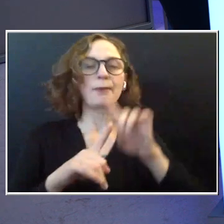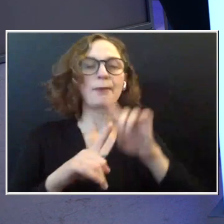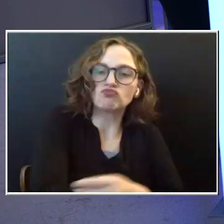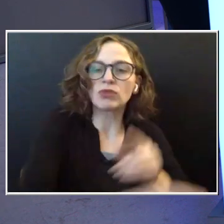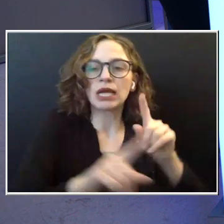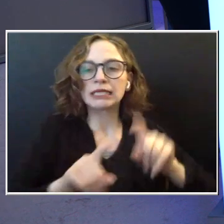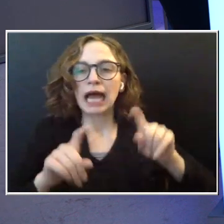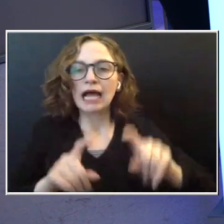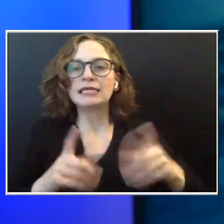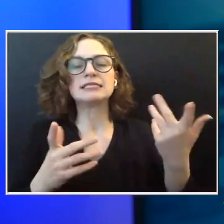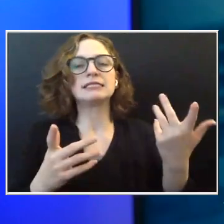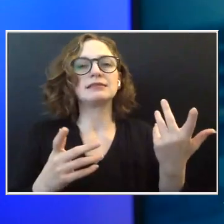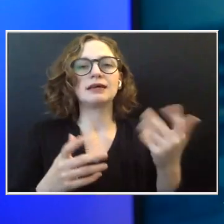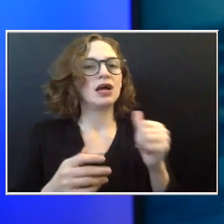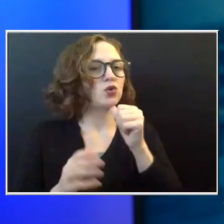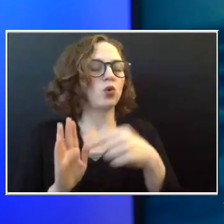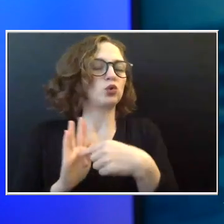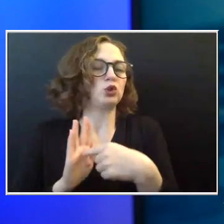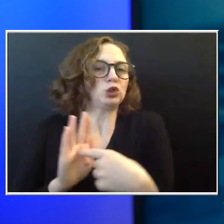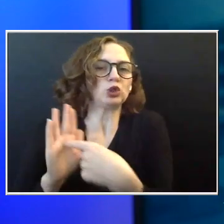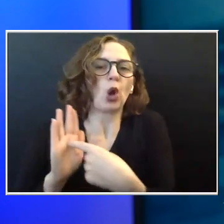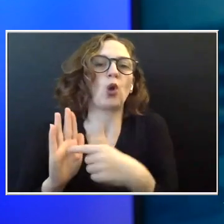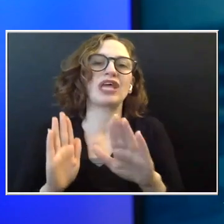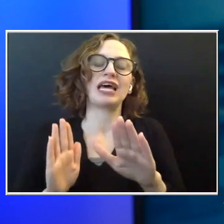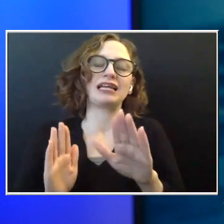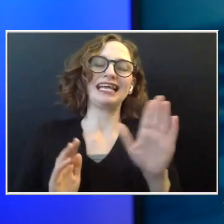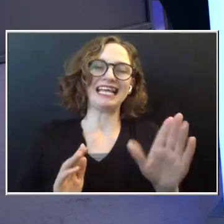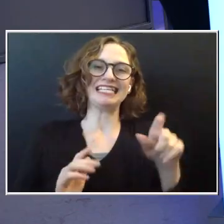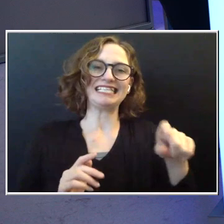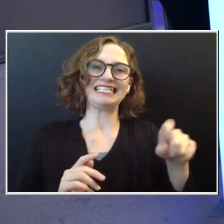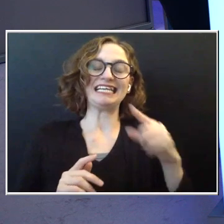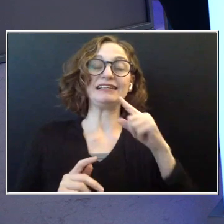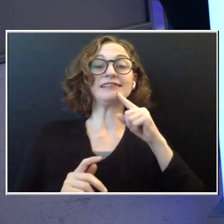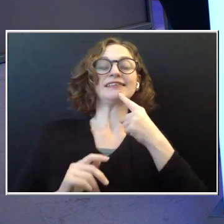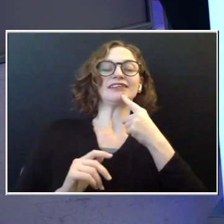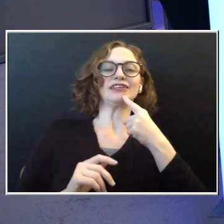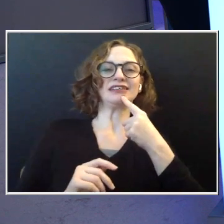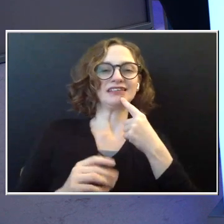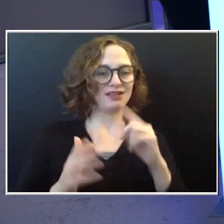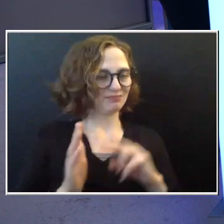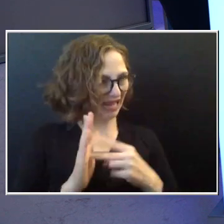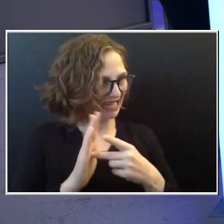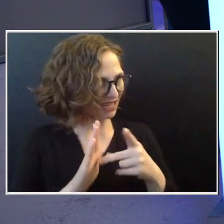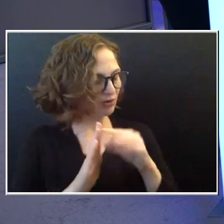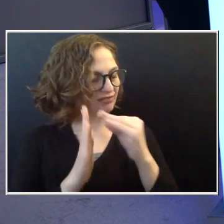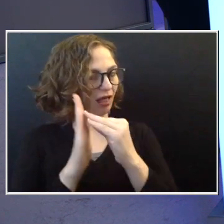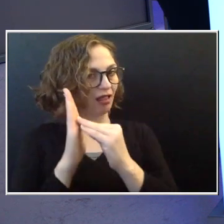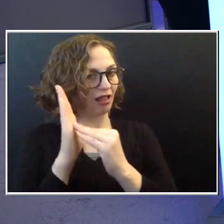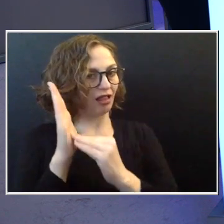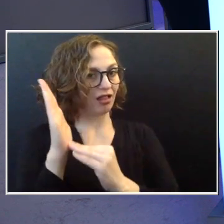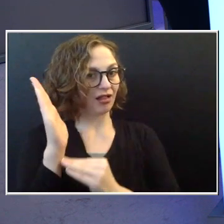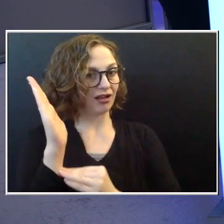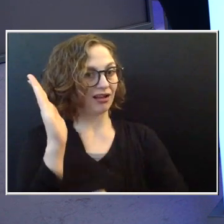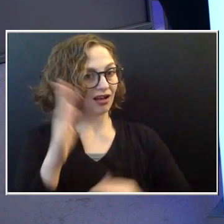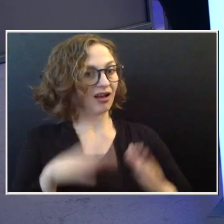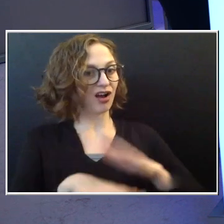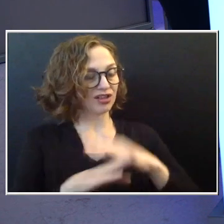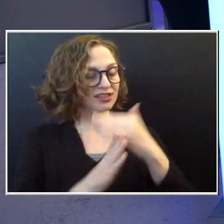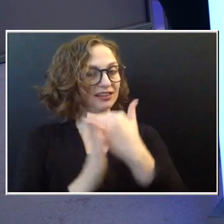at the top of the list to be able to have access to a transplant. But he needed to be on the top of the list so he could live Because of how and sick he survive. was. Yes, exactly.